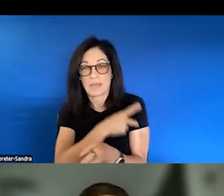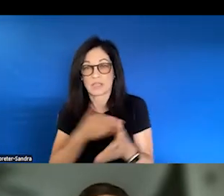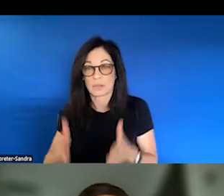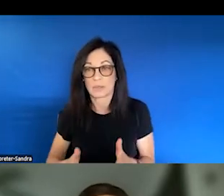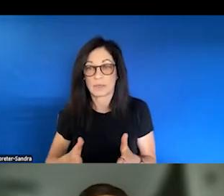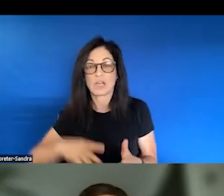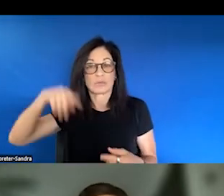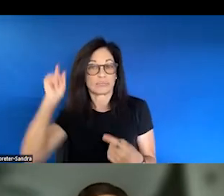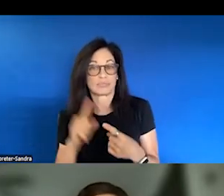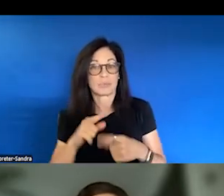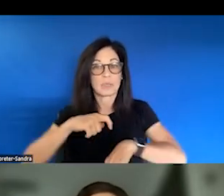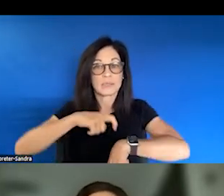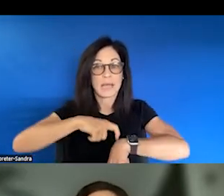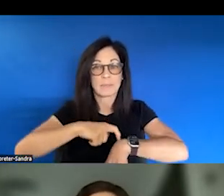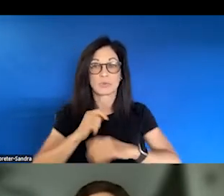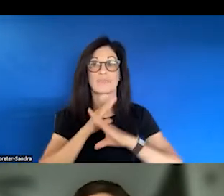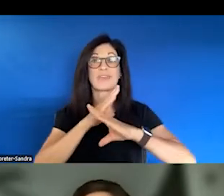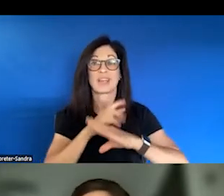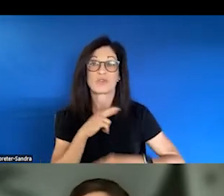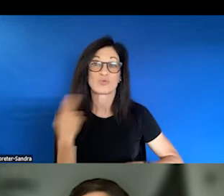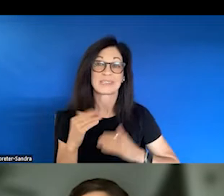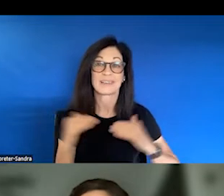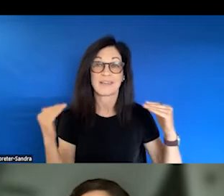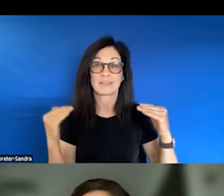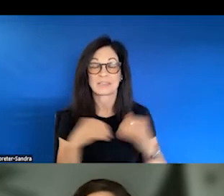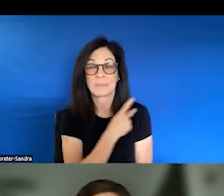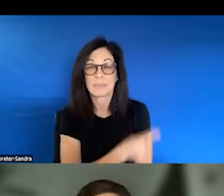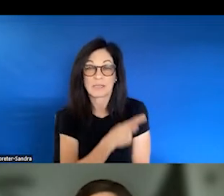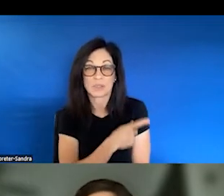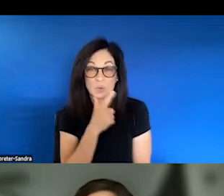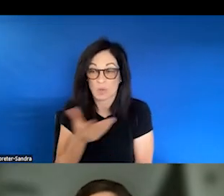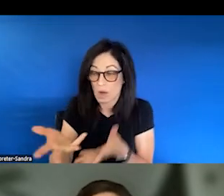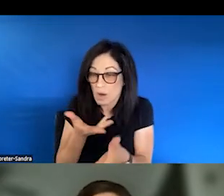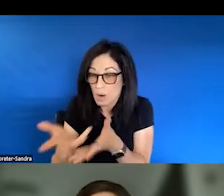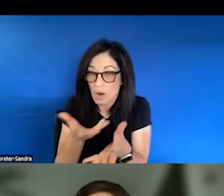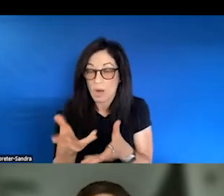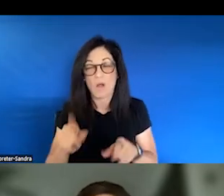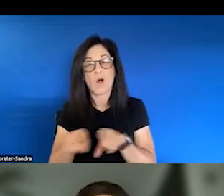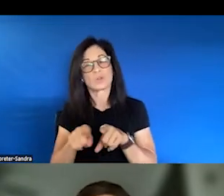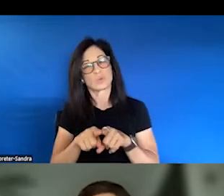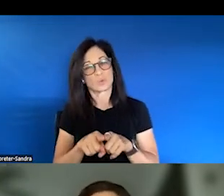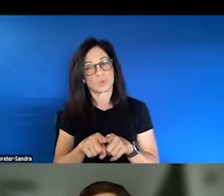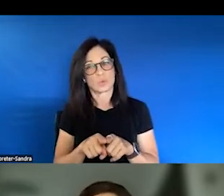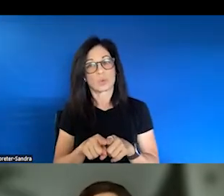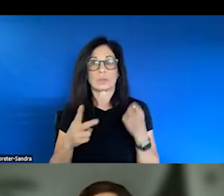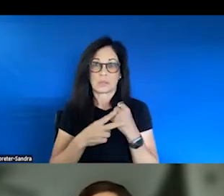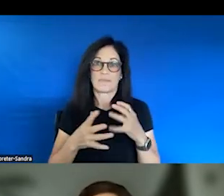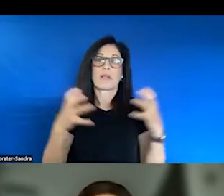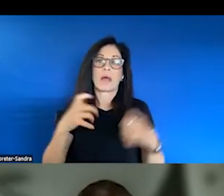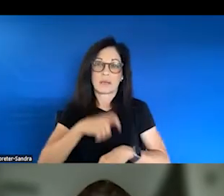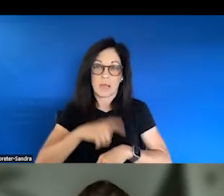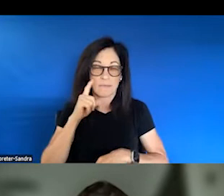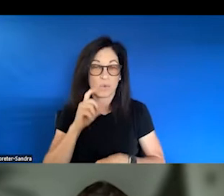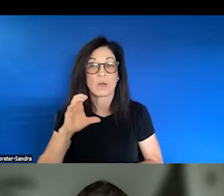down times to prevent the risk levels of the patients who they're with, and also to save a lot of time for those